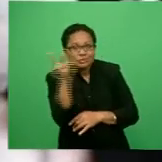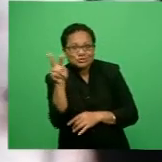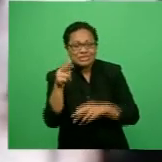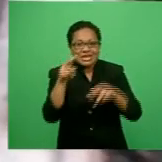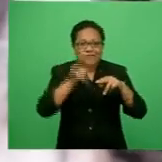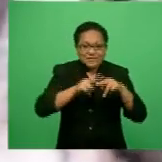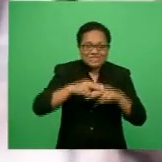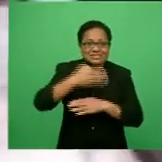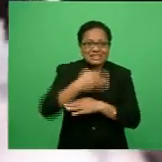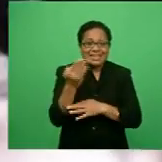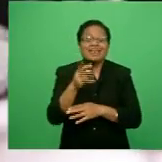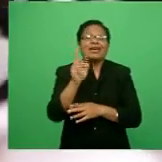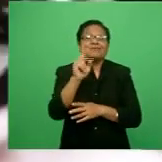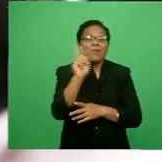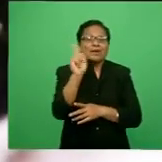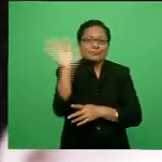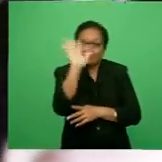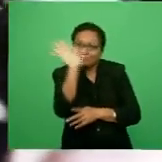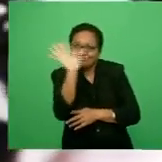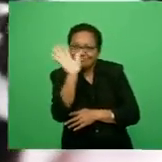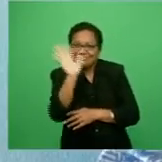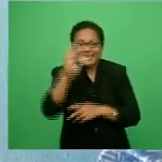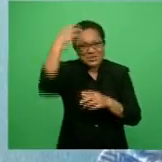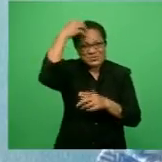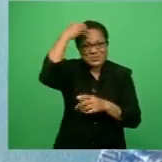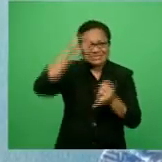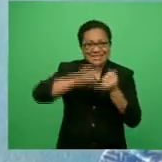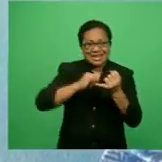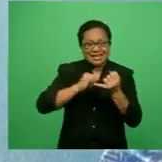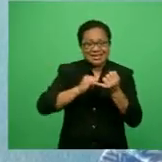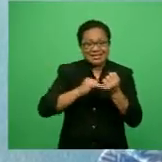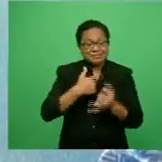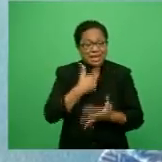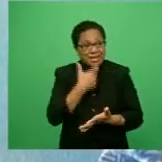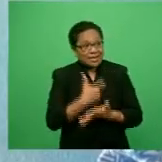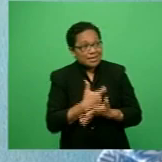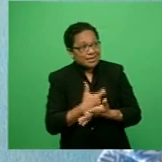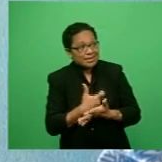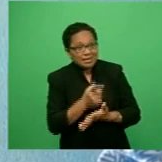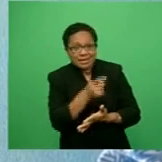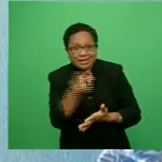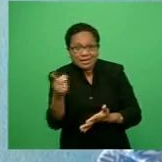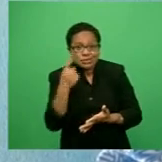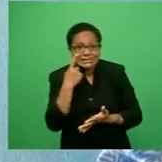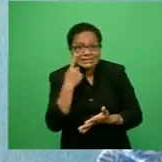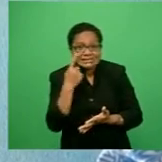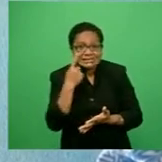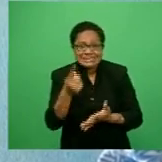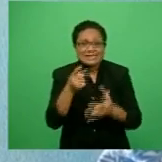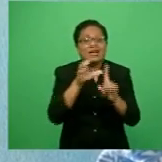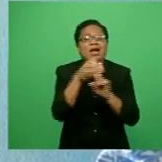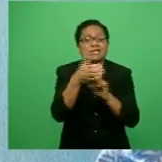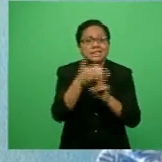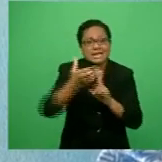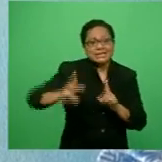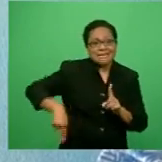even wave or meet Prince Charles. I was overwhelmed to see the full traditional ceremony accorded to His Royal